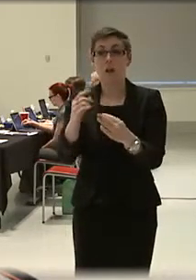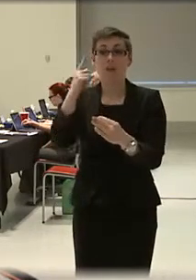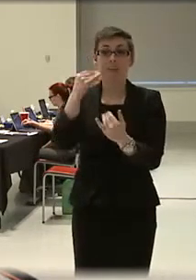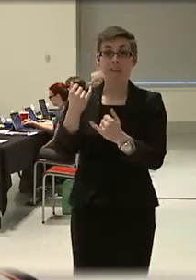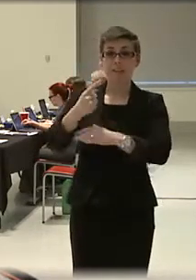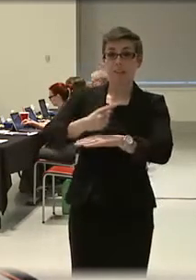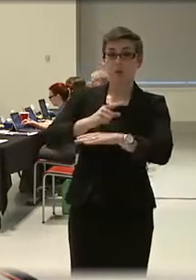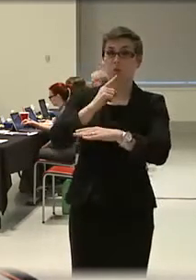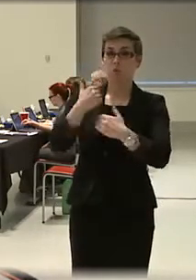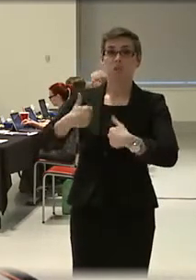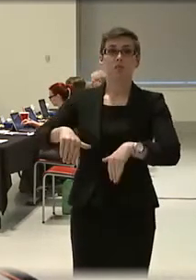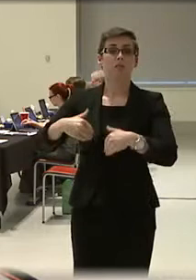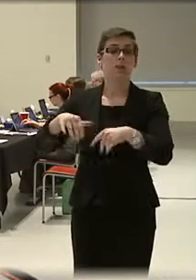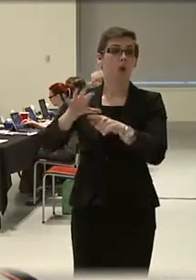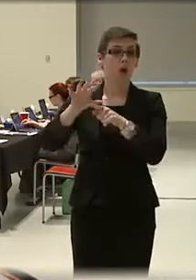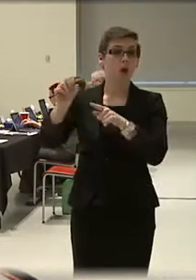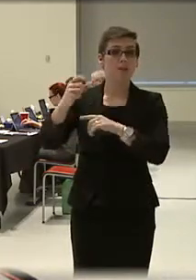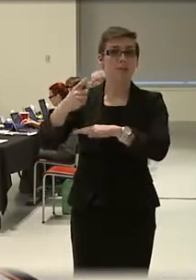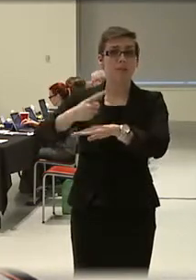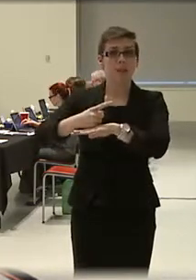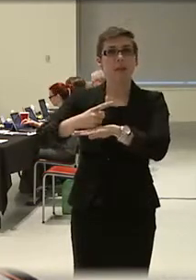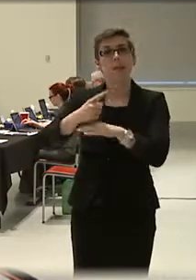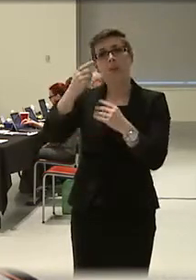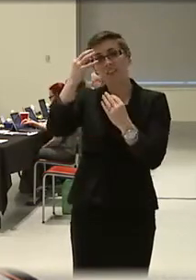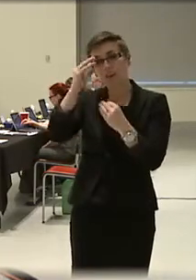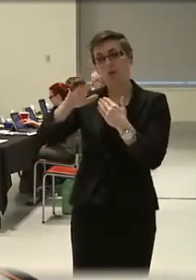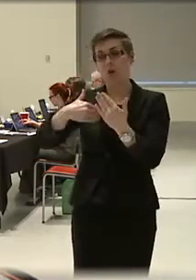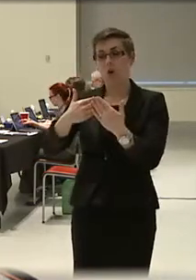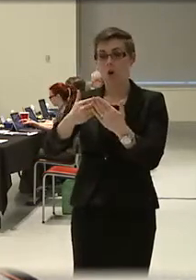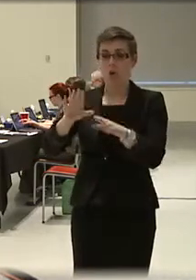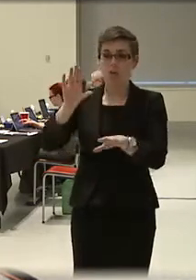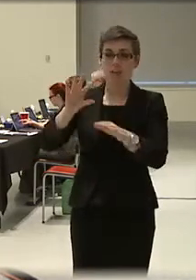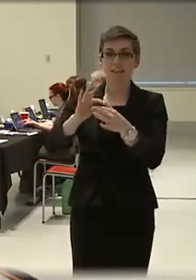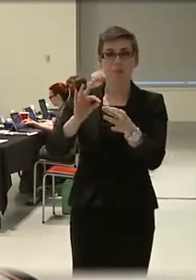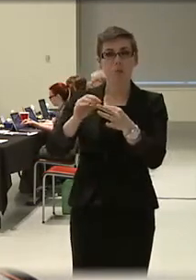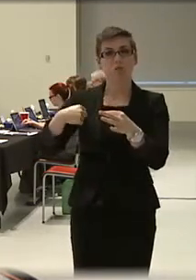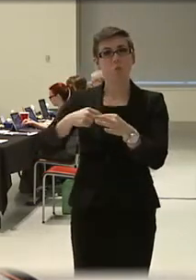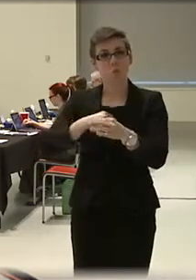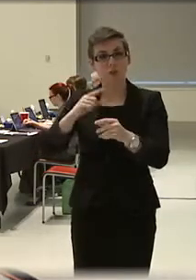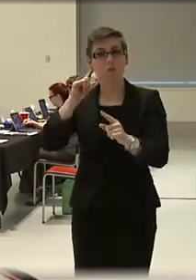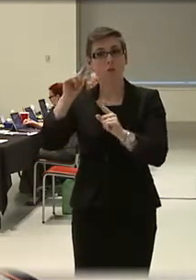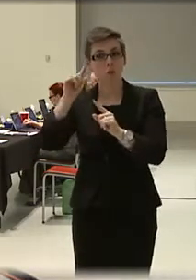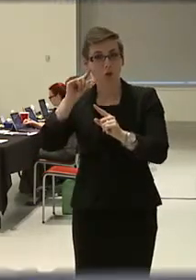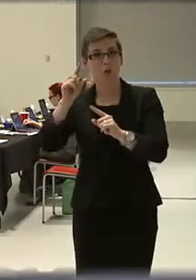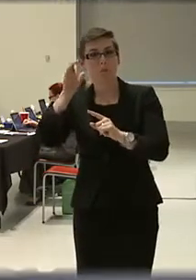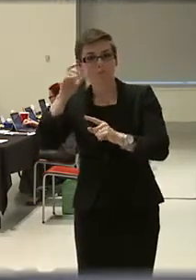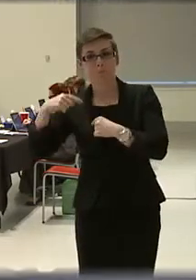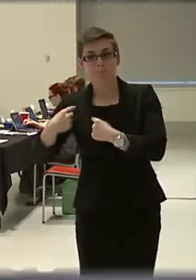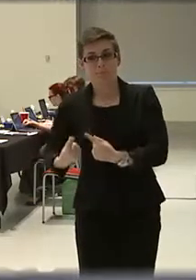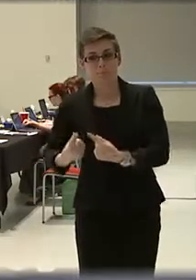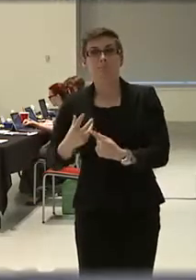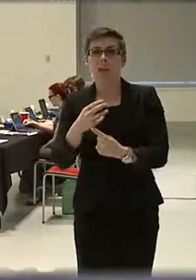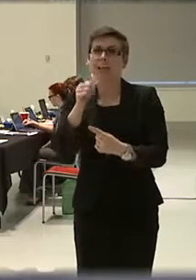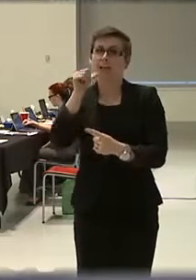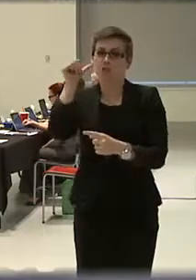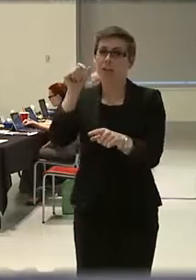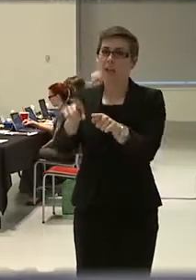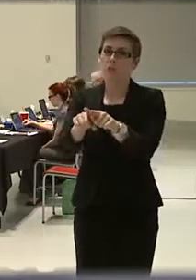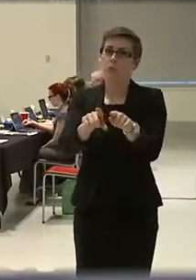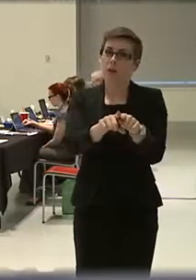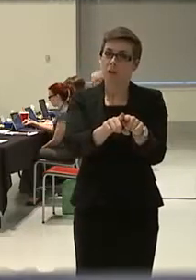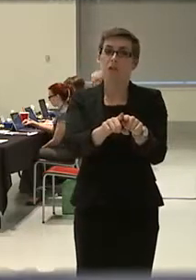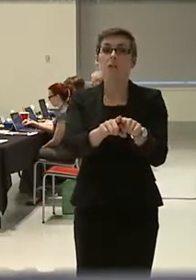incredibly awesome day, considering all the testimonies that we heard, and yesterday as well, too. But I